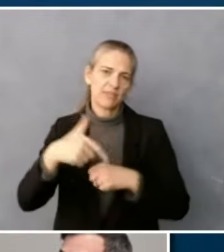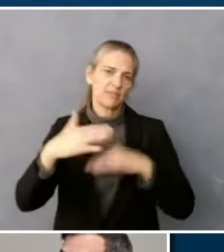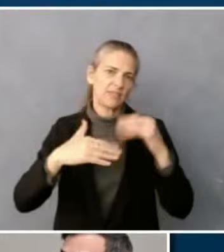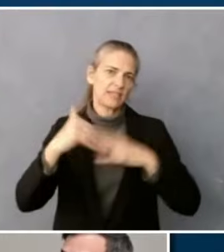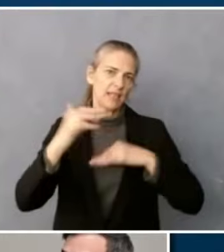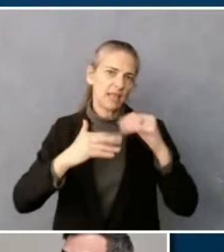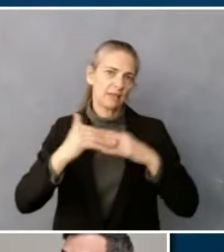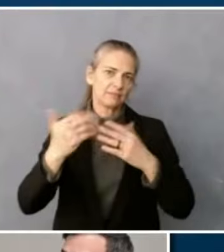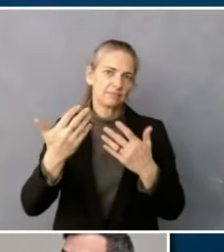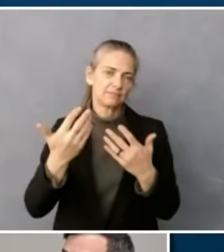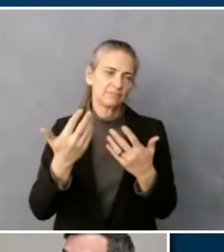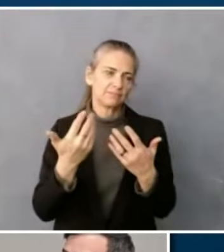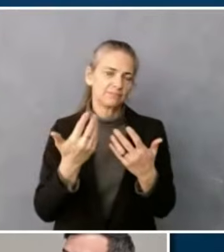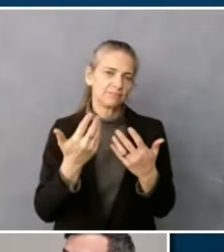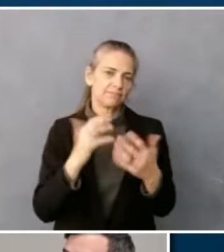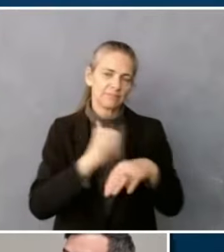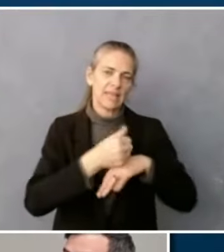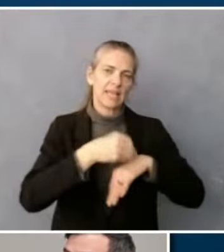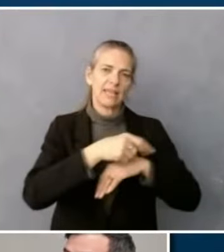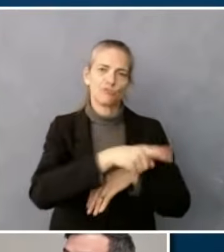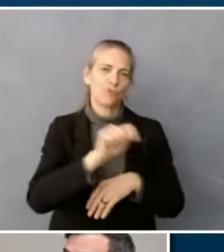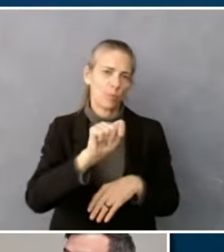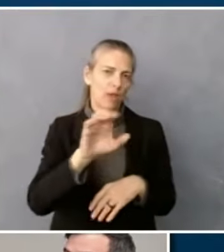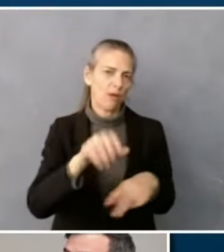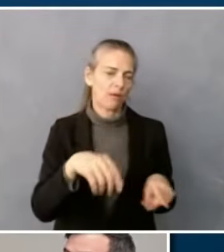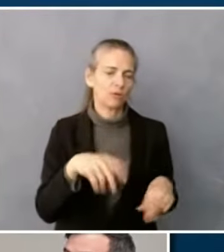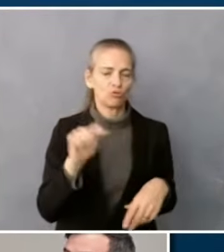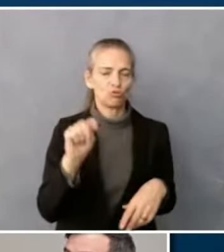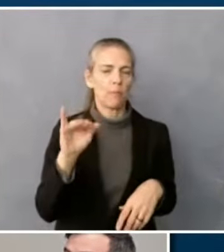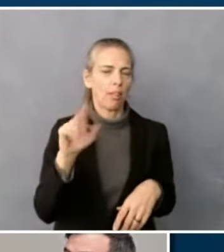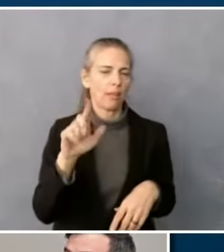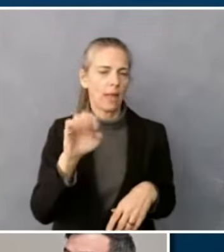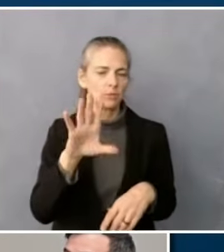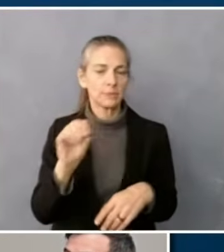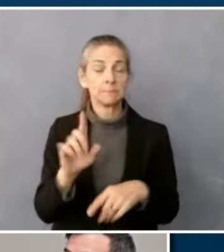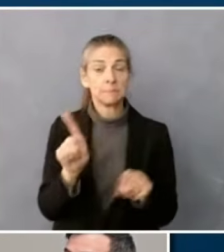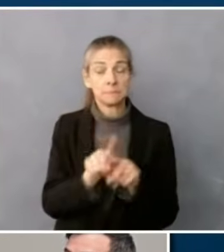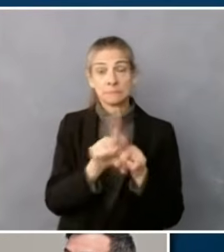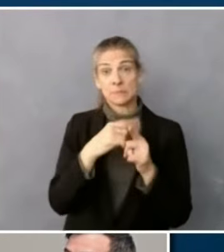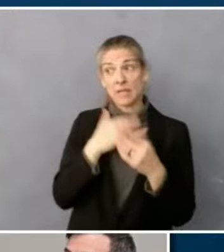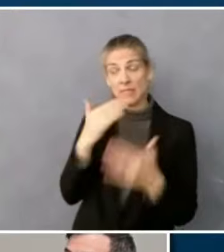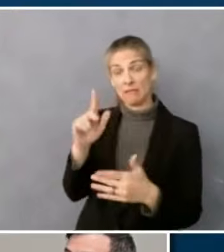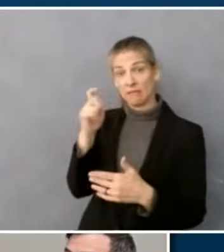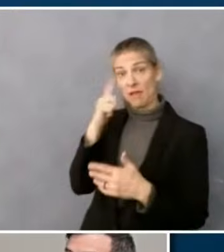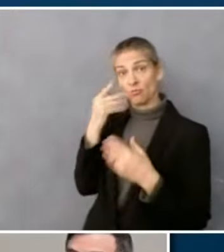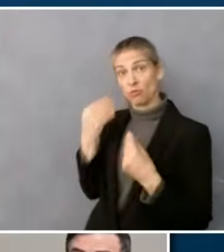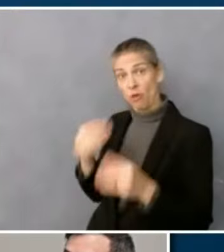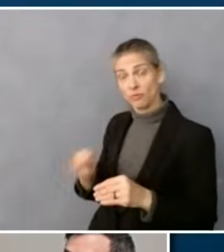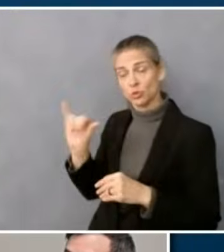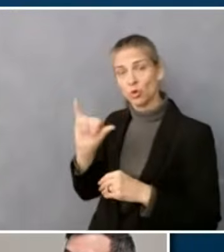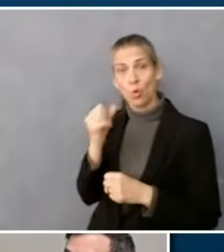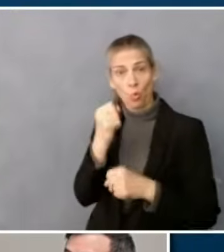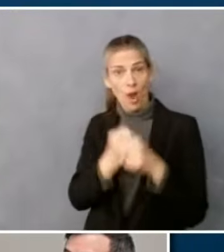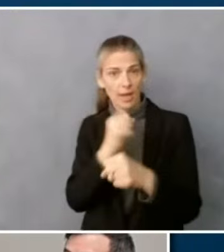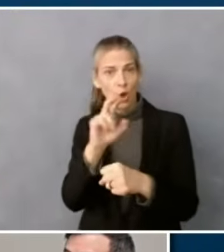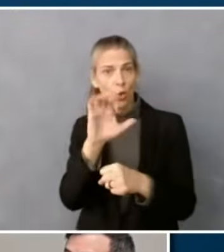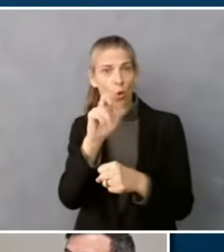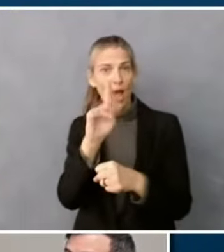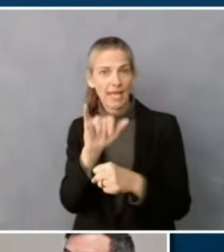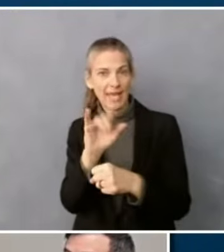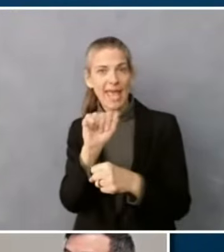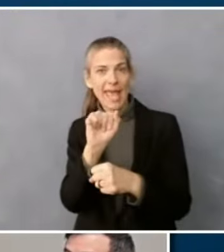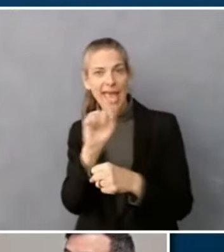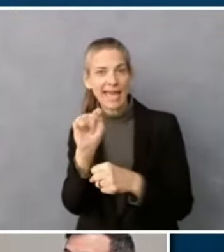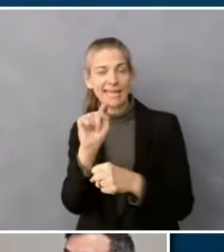County. I would also like to thank in Governor Beshear's office, Rocky Atkins, Senate President